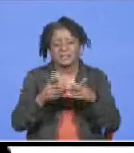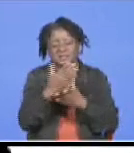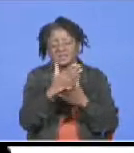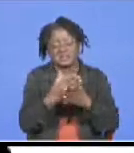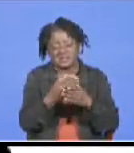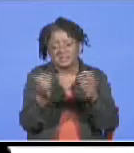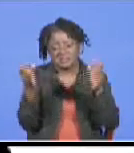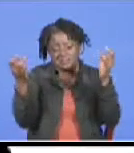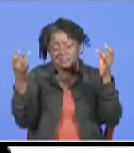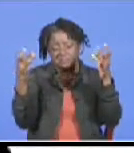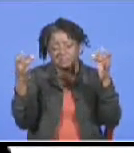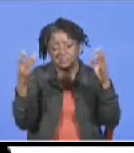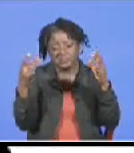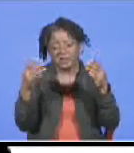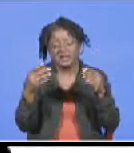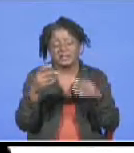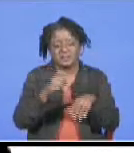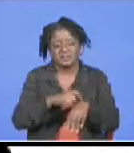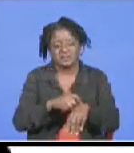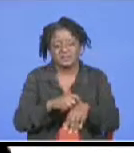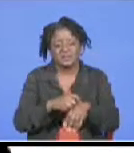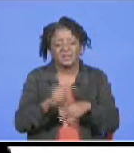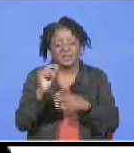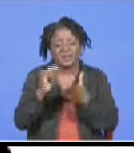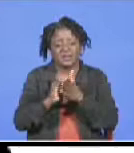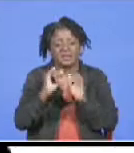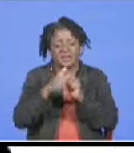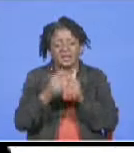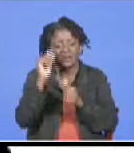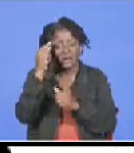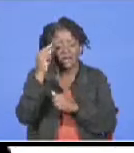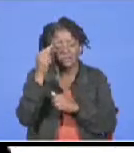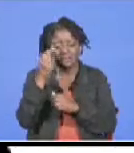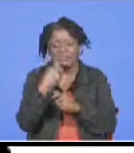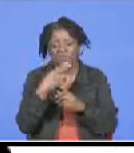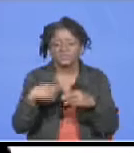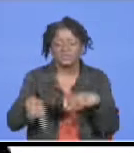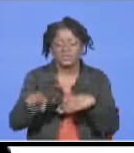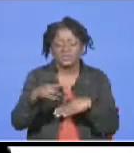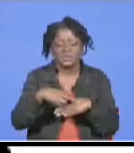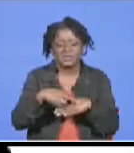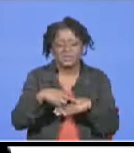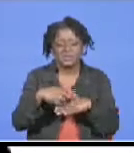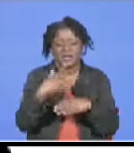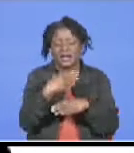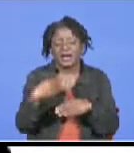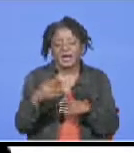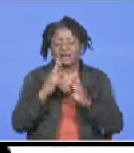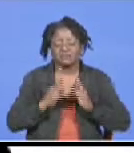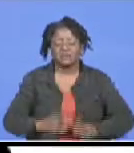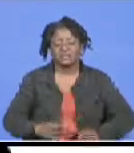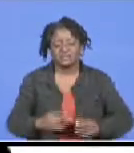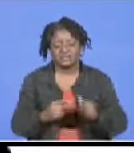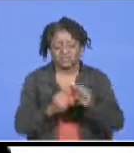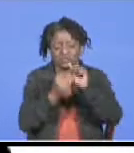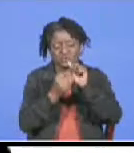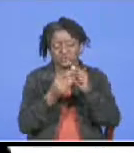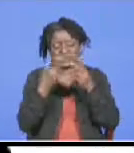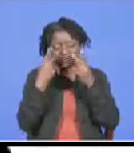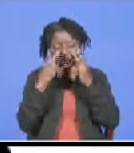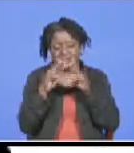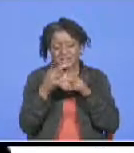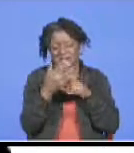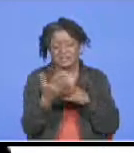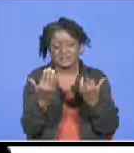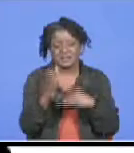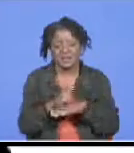how the government officials who have returned to these islands, or this island, along with residents, choose to see things tonight. Now,